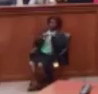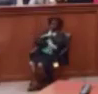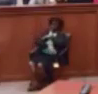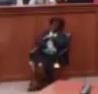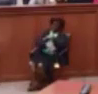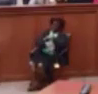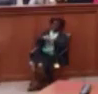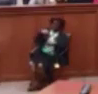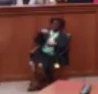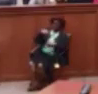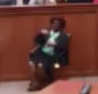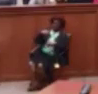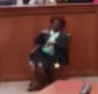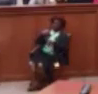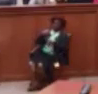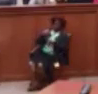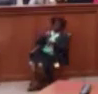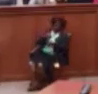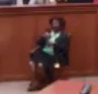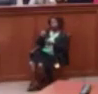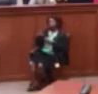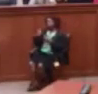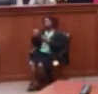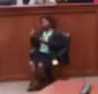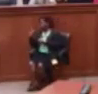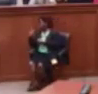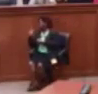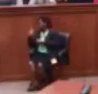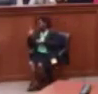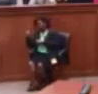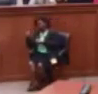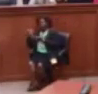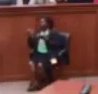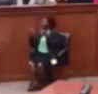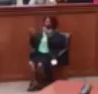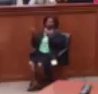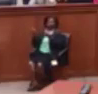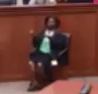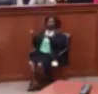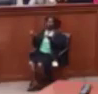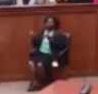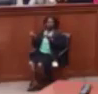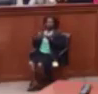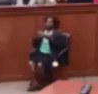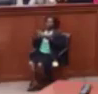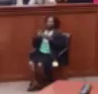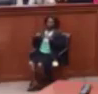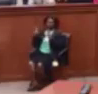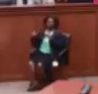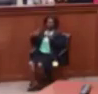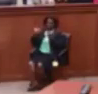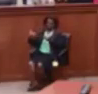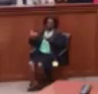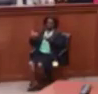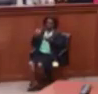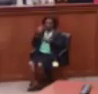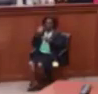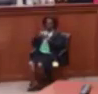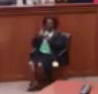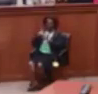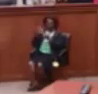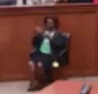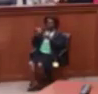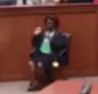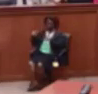of next year or the fall after that. We continue to remain committed to being at the table trying to work out this collaboration. Can